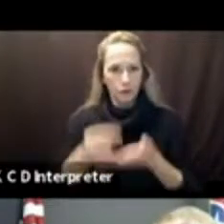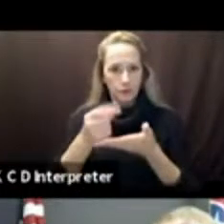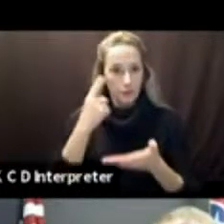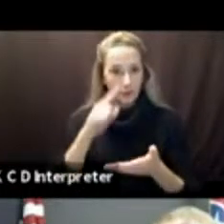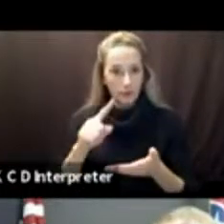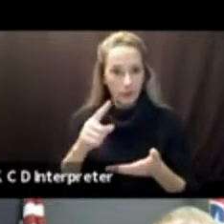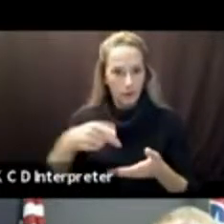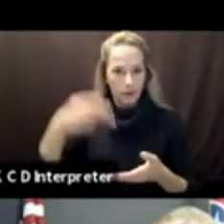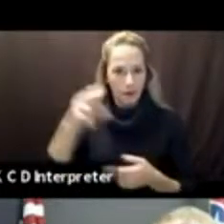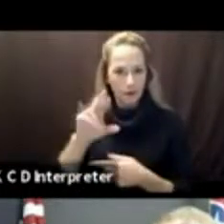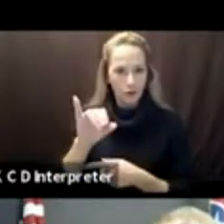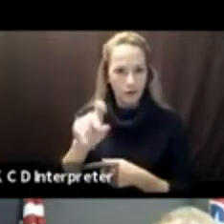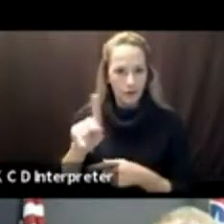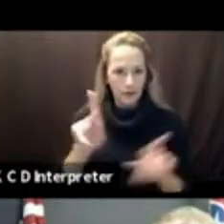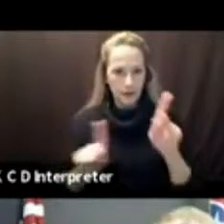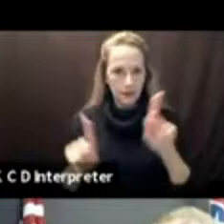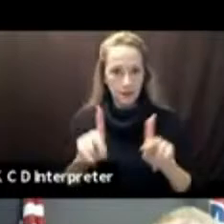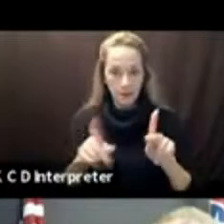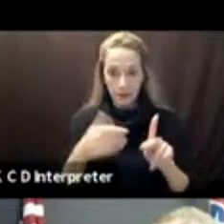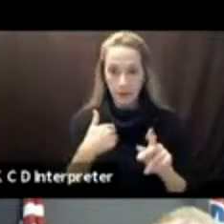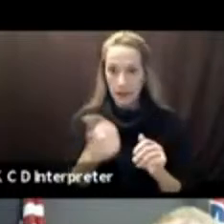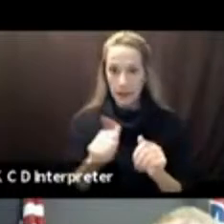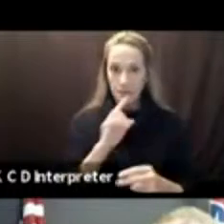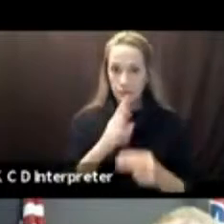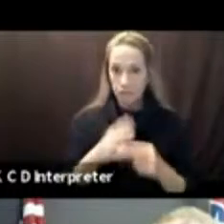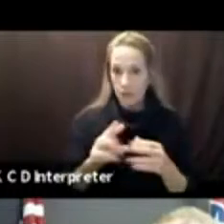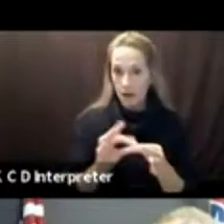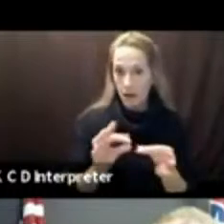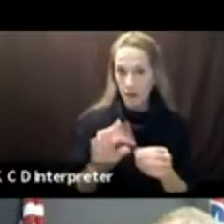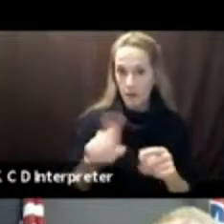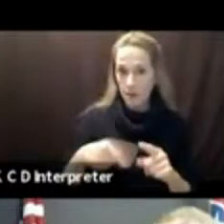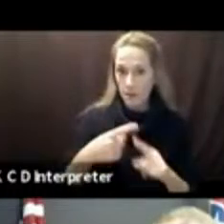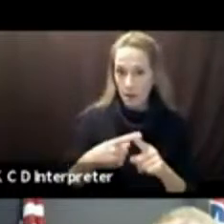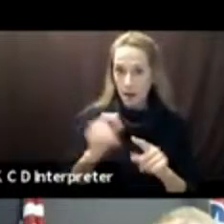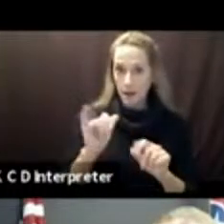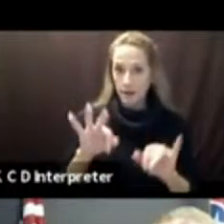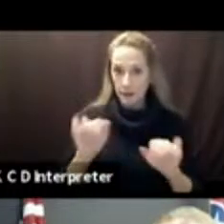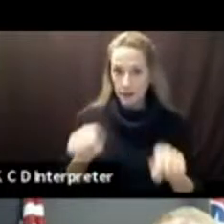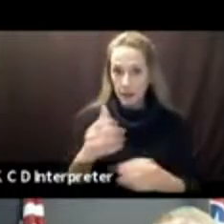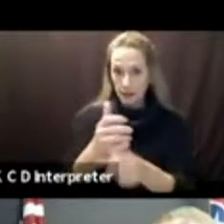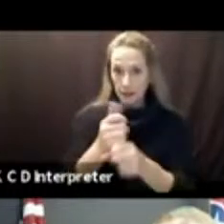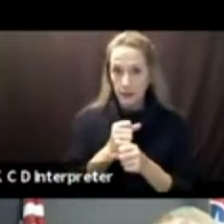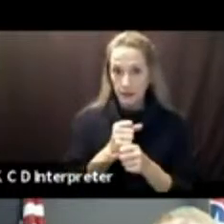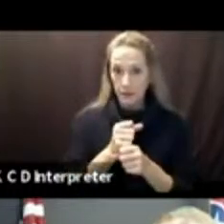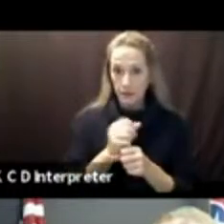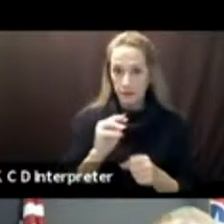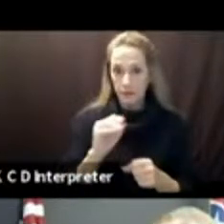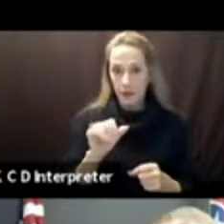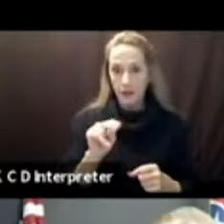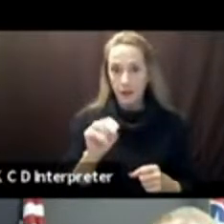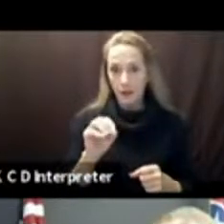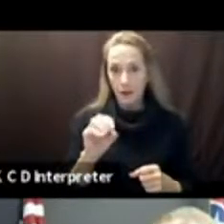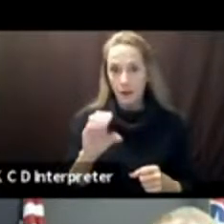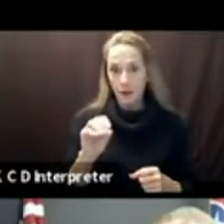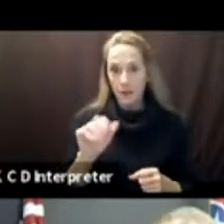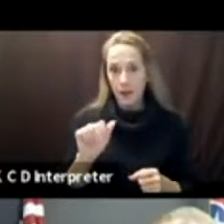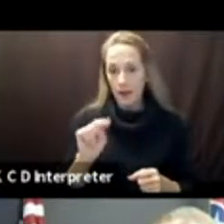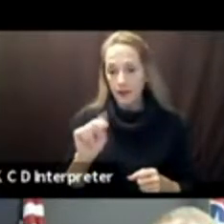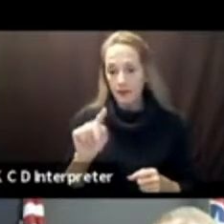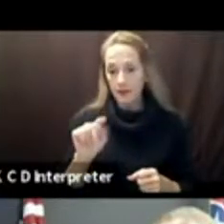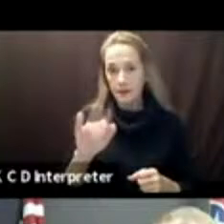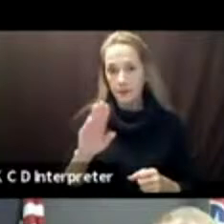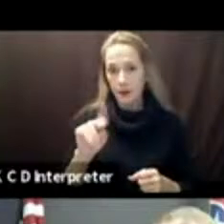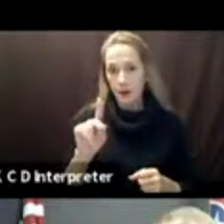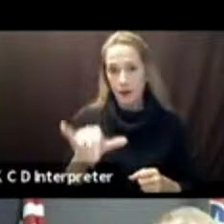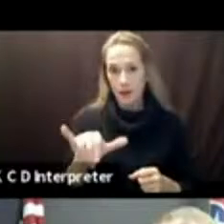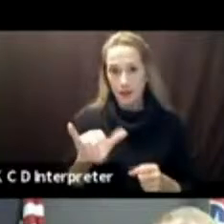higher risk individuals. And can you comment on that availability of monoclonal antibody in Knox County? Yeah, I'd be happy